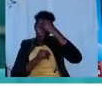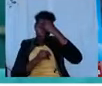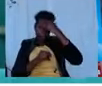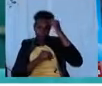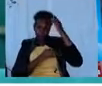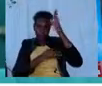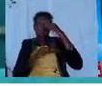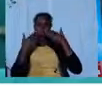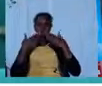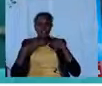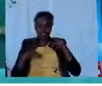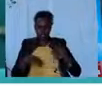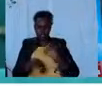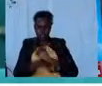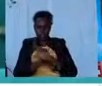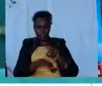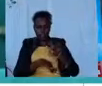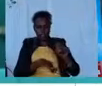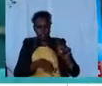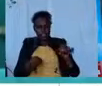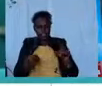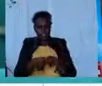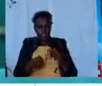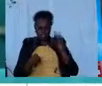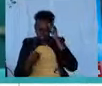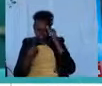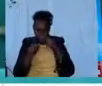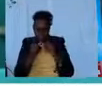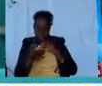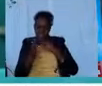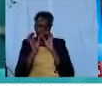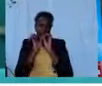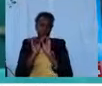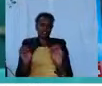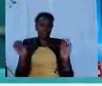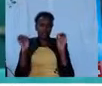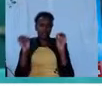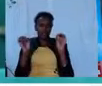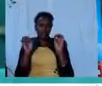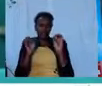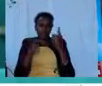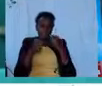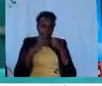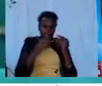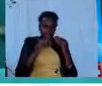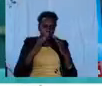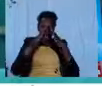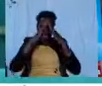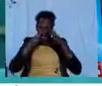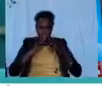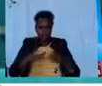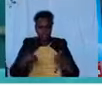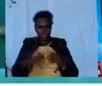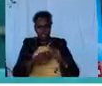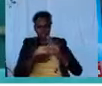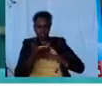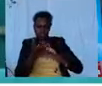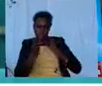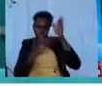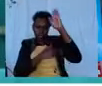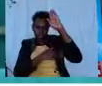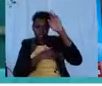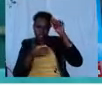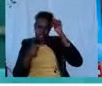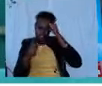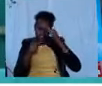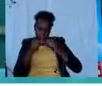going to finish this coronavirus and it's not going to be remembered anymore. We are going to come to your house and we are going to praise you. Remember